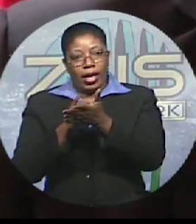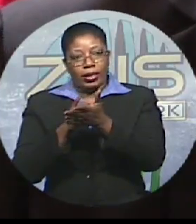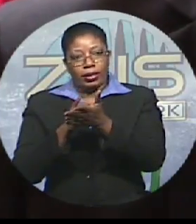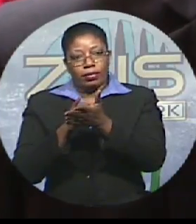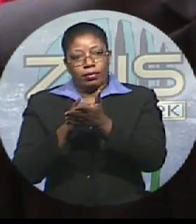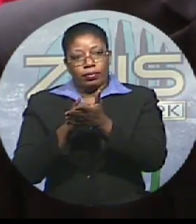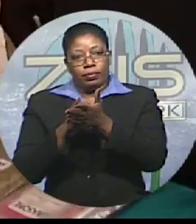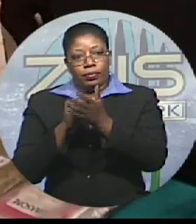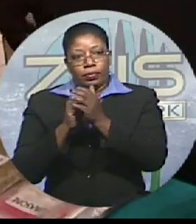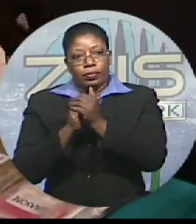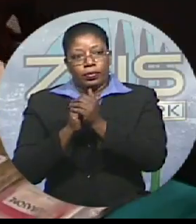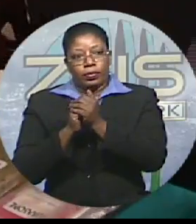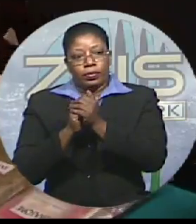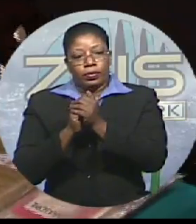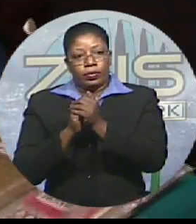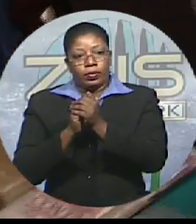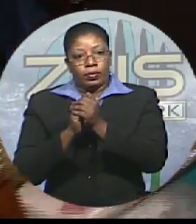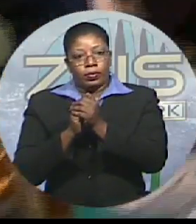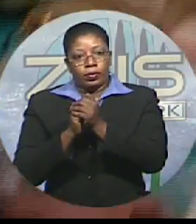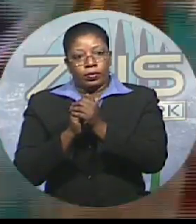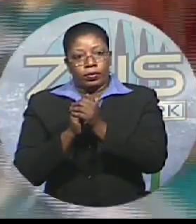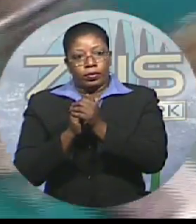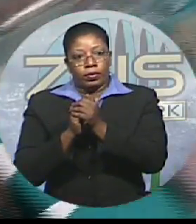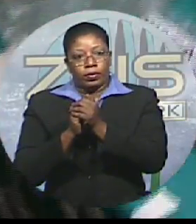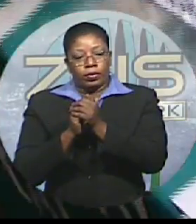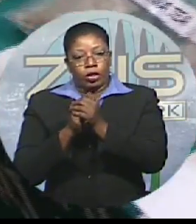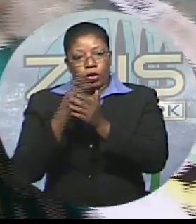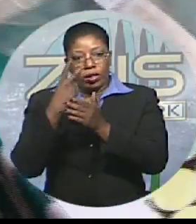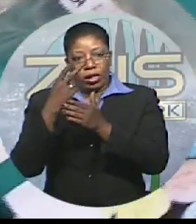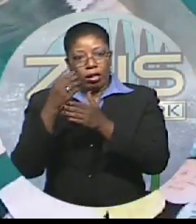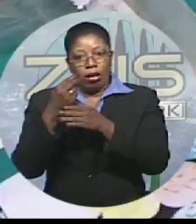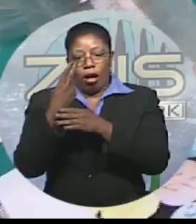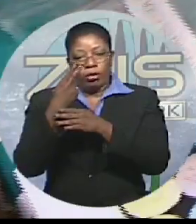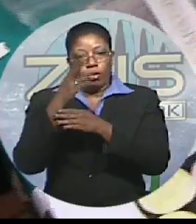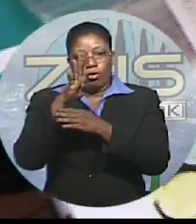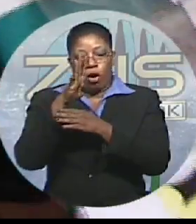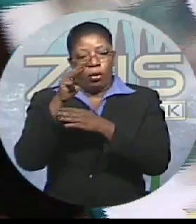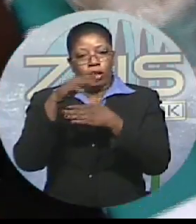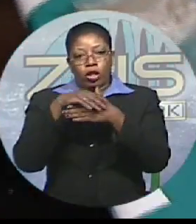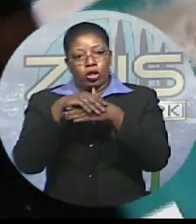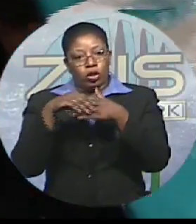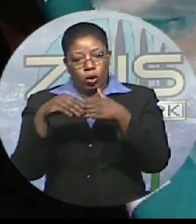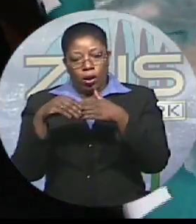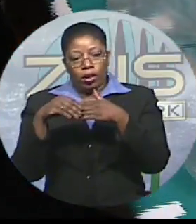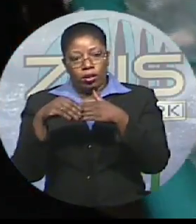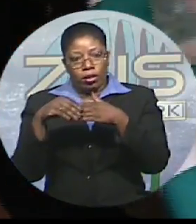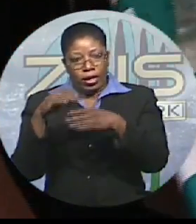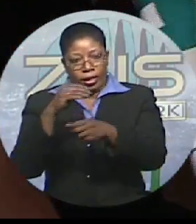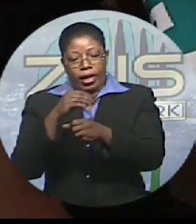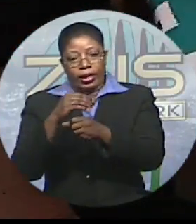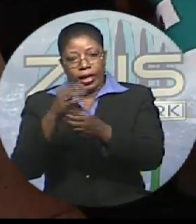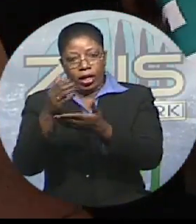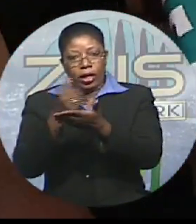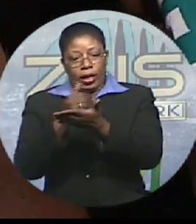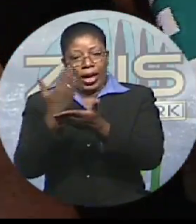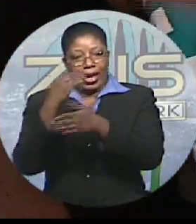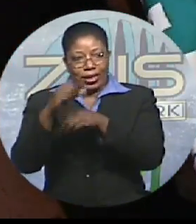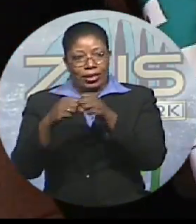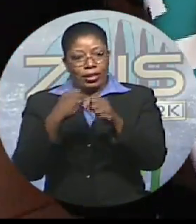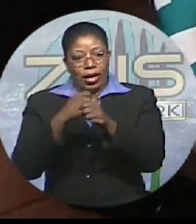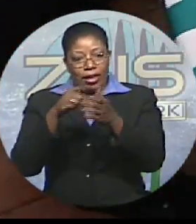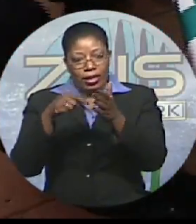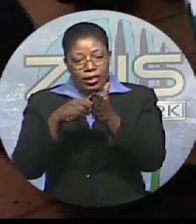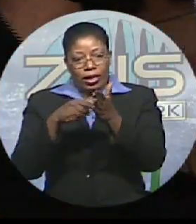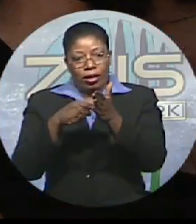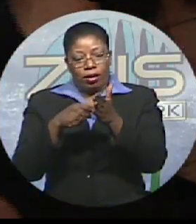cash. As we've seen, more than $4 million was seized and put into our confiscated asset funds account last year. This year,